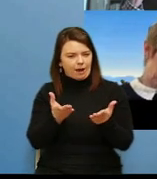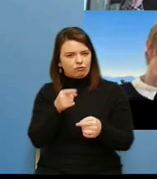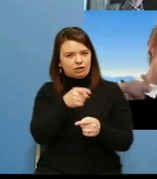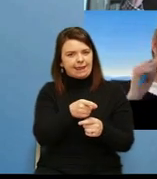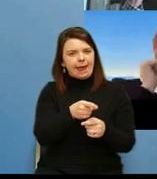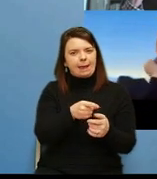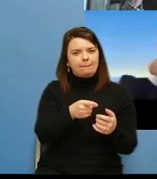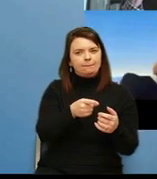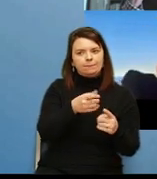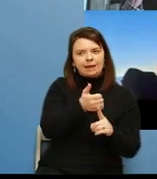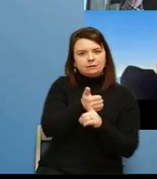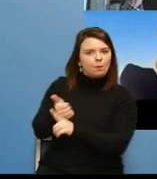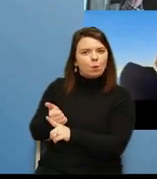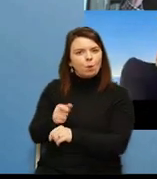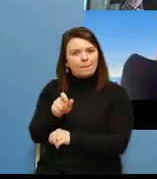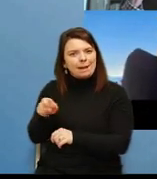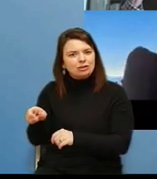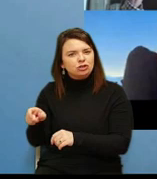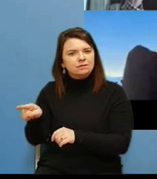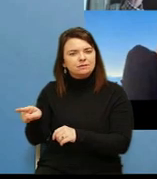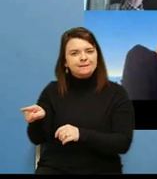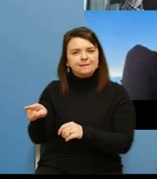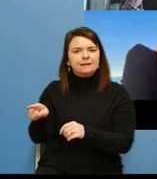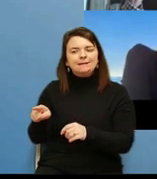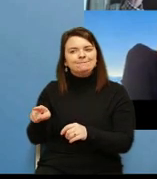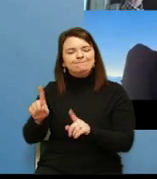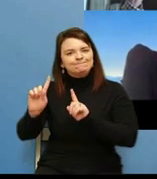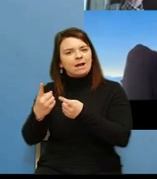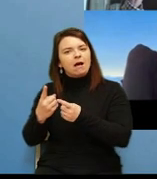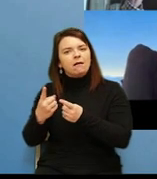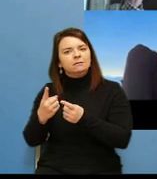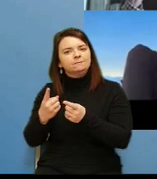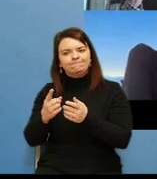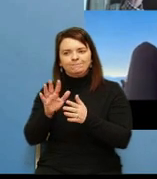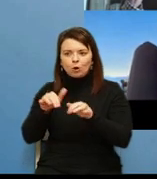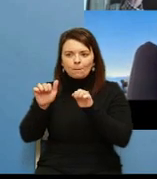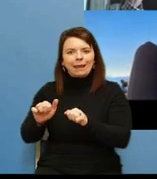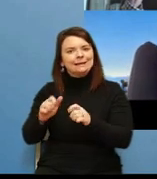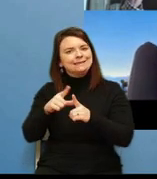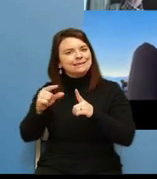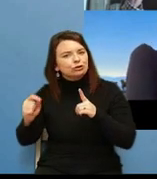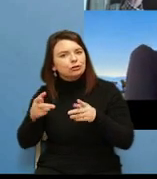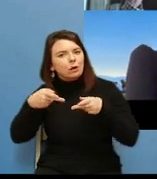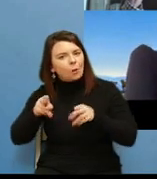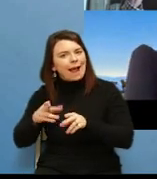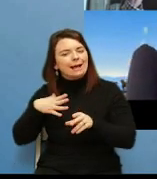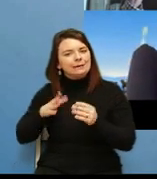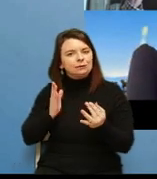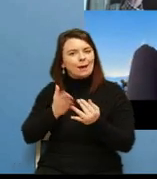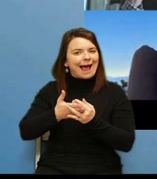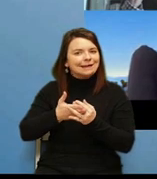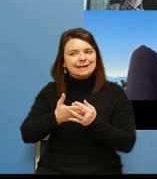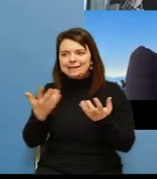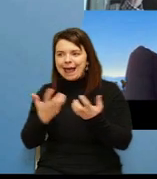reception teams to encourage them as to how patients who don't necessarily want to complete through the digital interface can access our